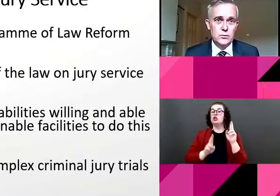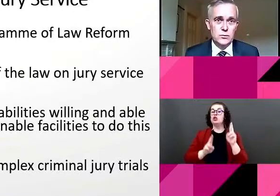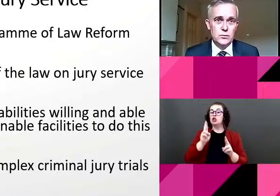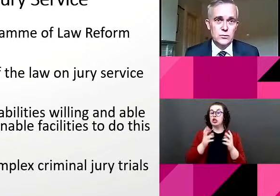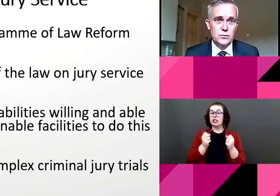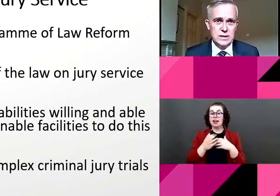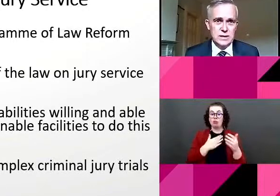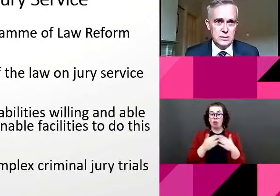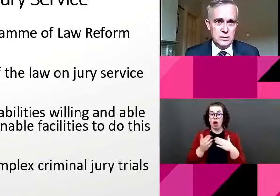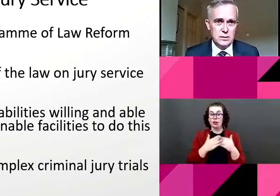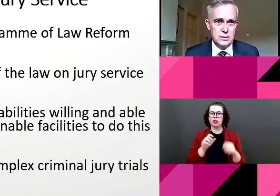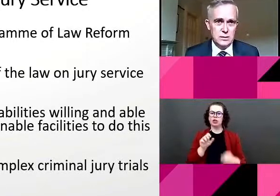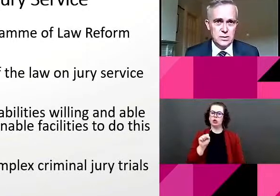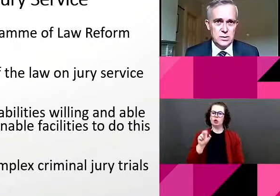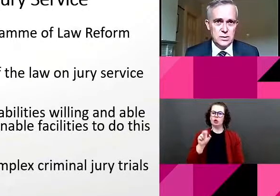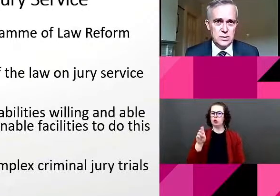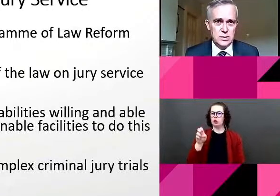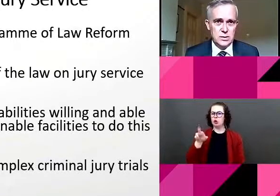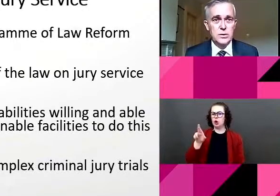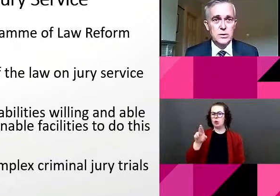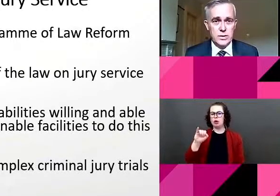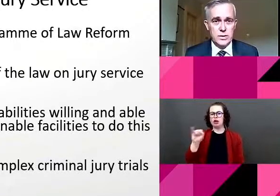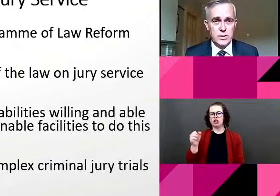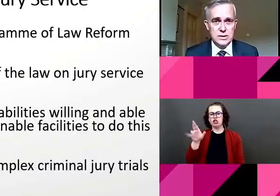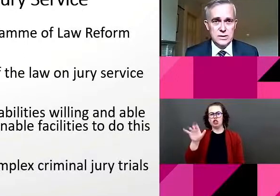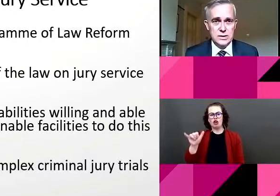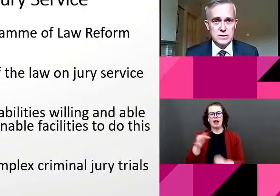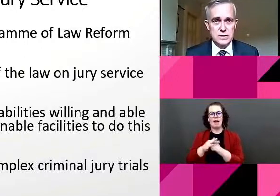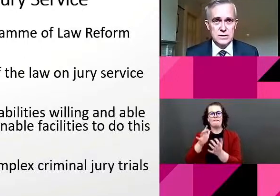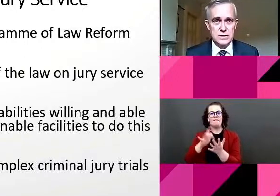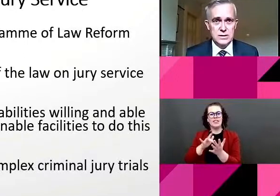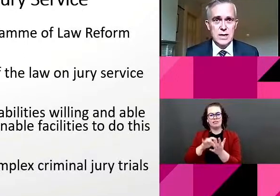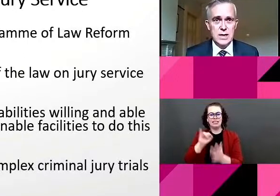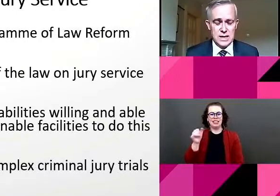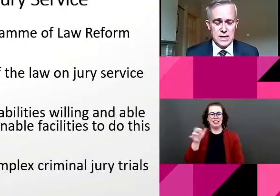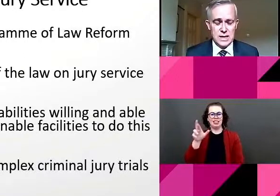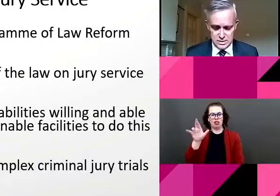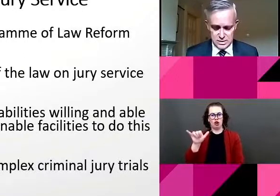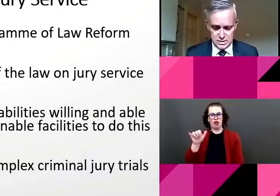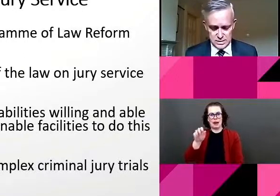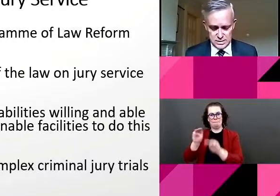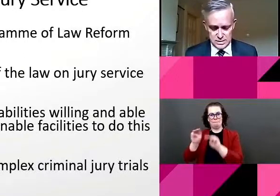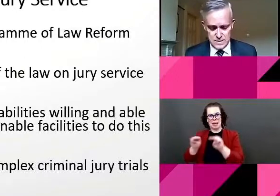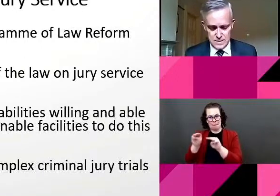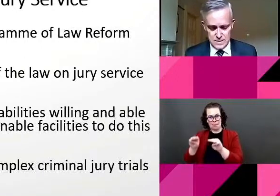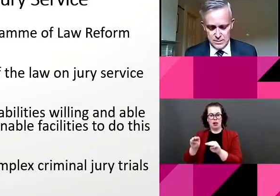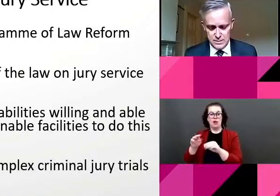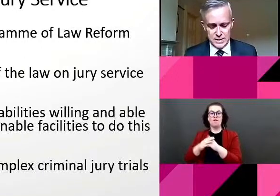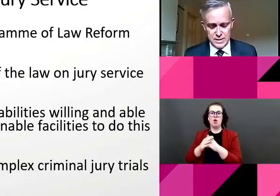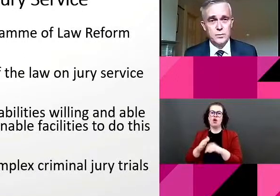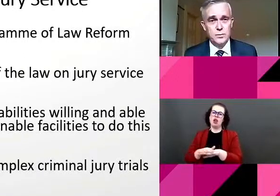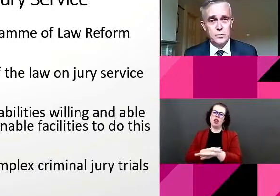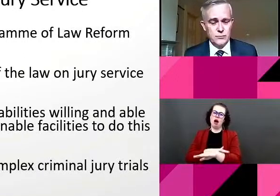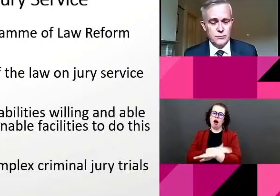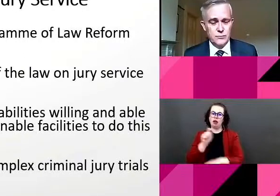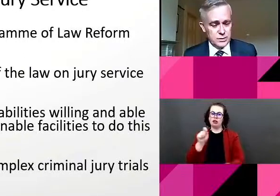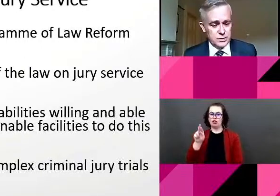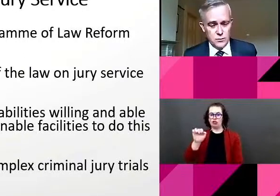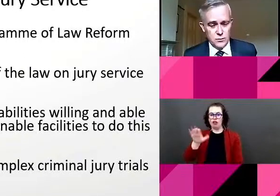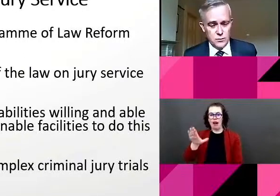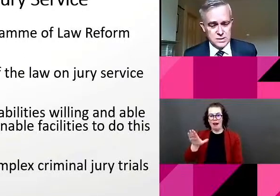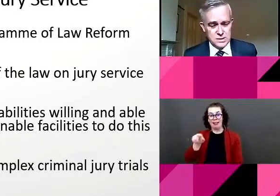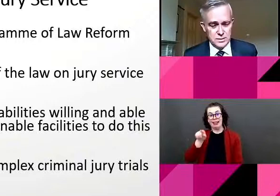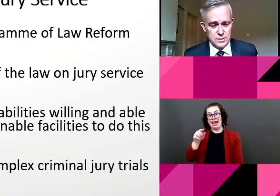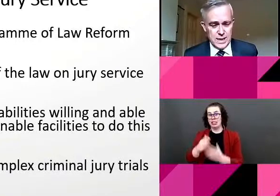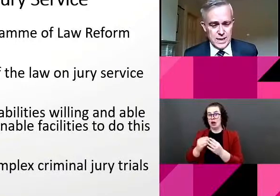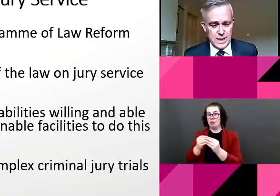15 jurors in very long criminal trials. That's one of the recommendations that has actually been implemented, but I really want to